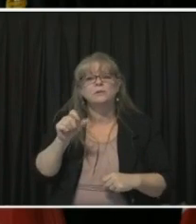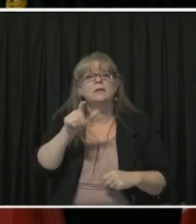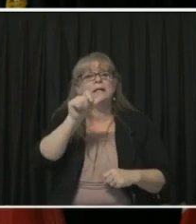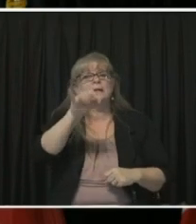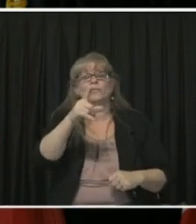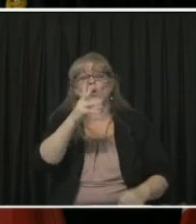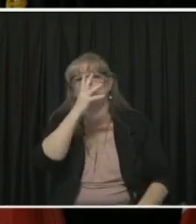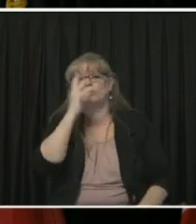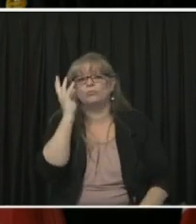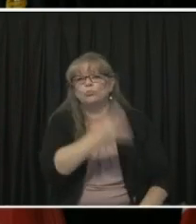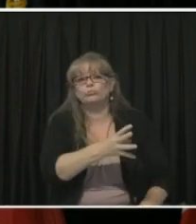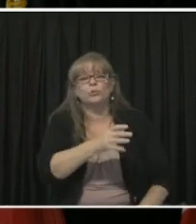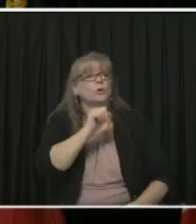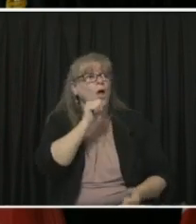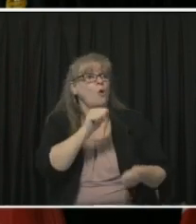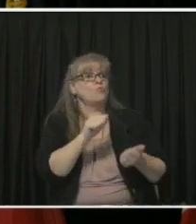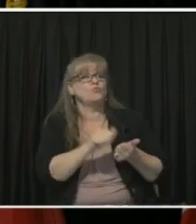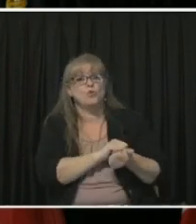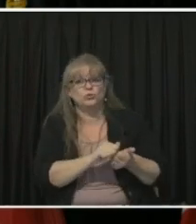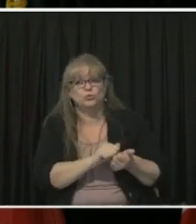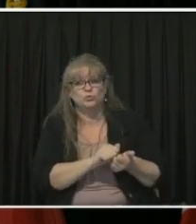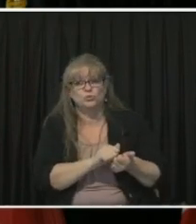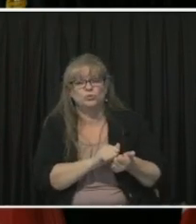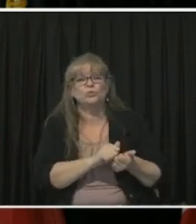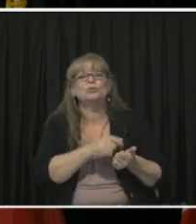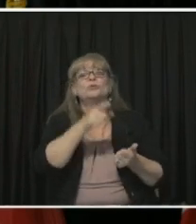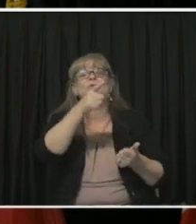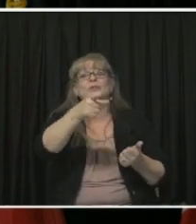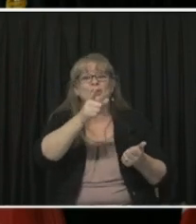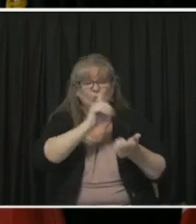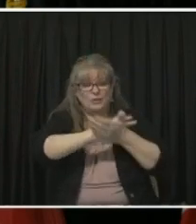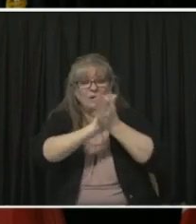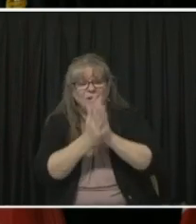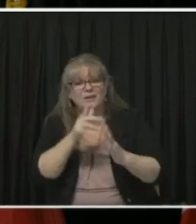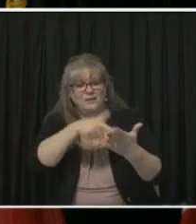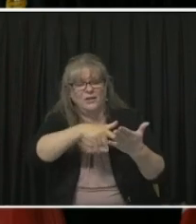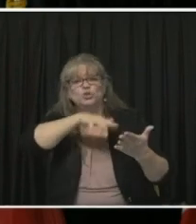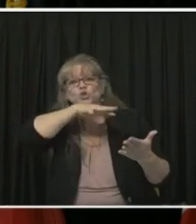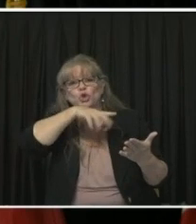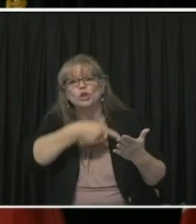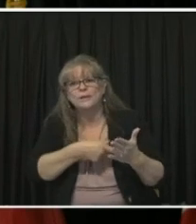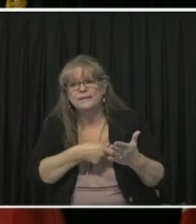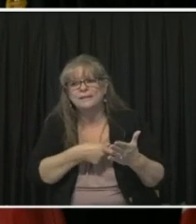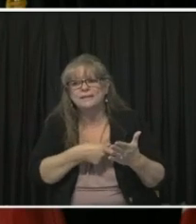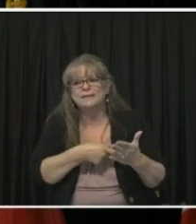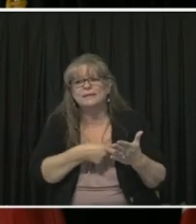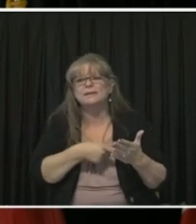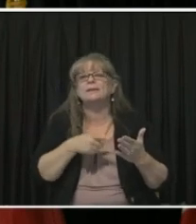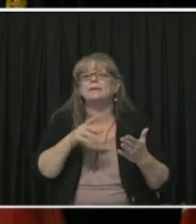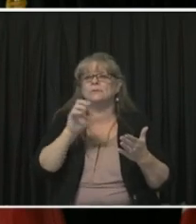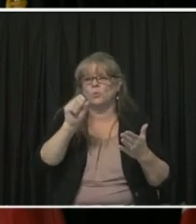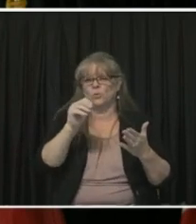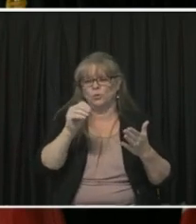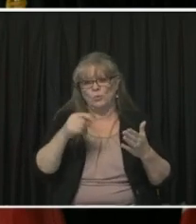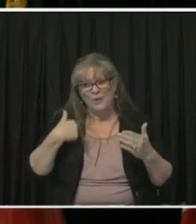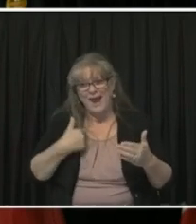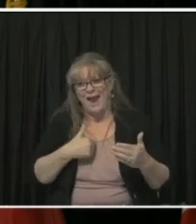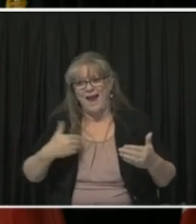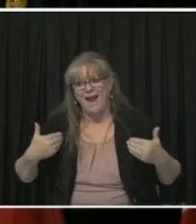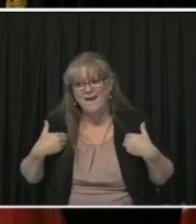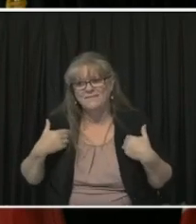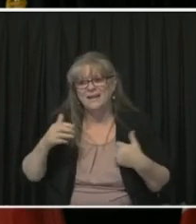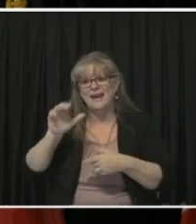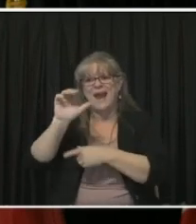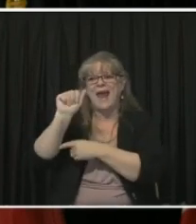strep. Again, those are our old friends. It's not that they're not a problem. They are. But that's not what we have something called antibiotics that work against staph and strep.